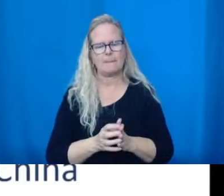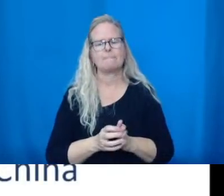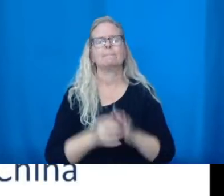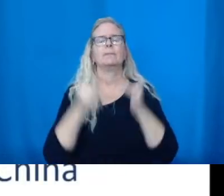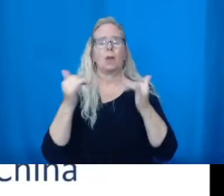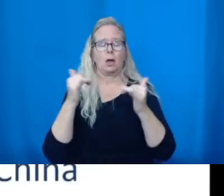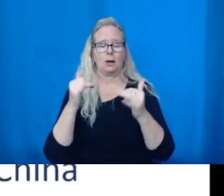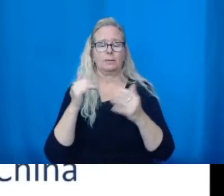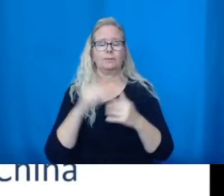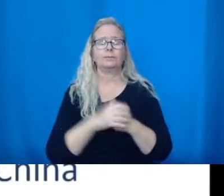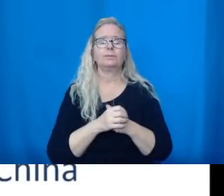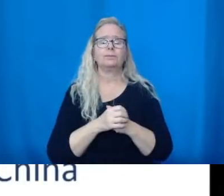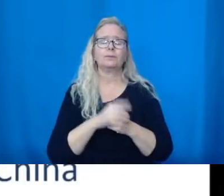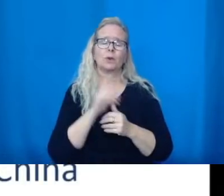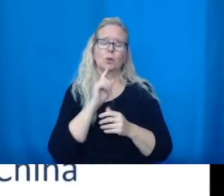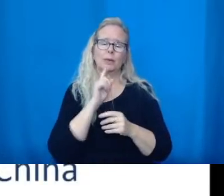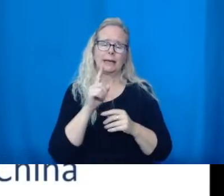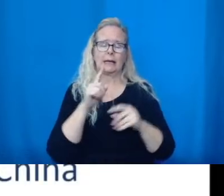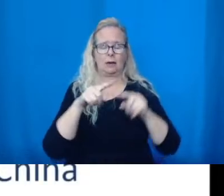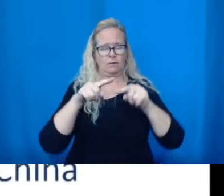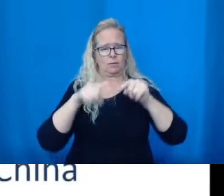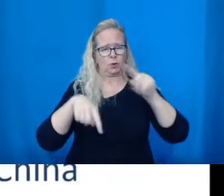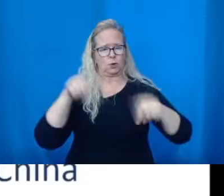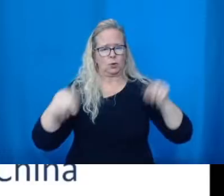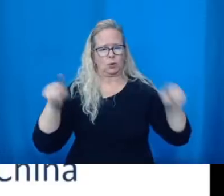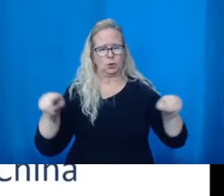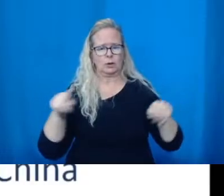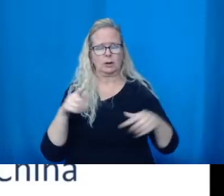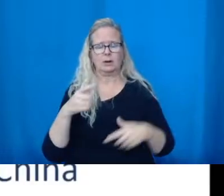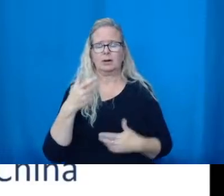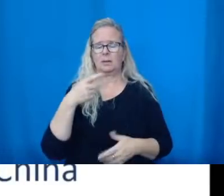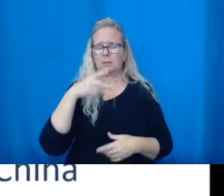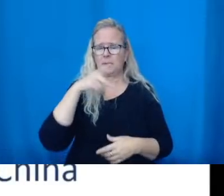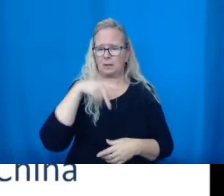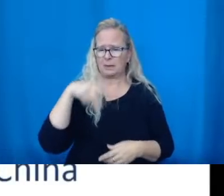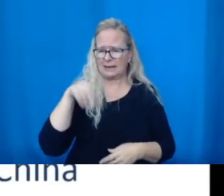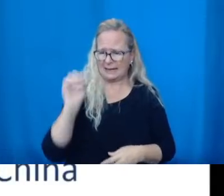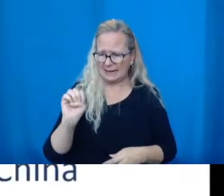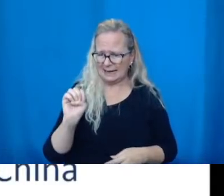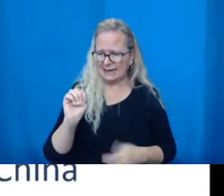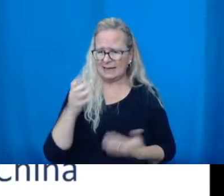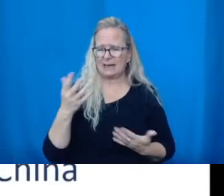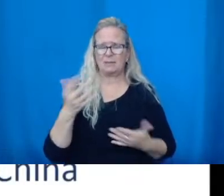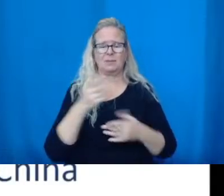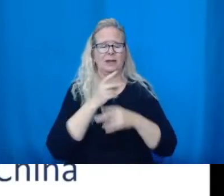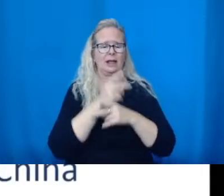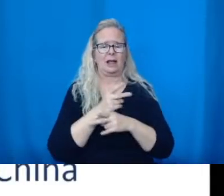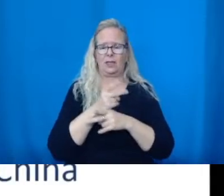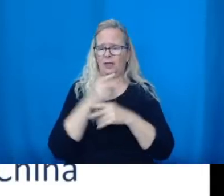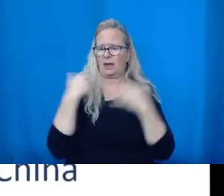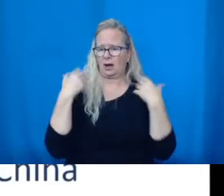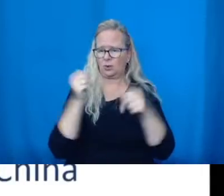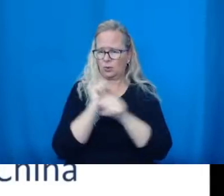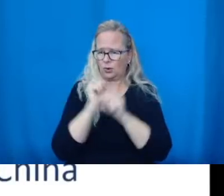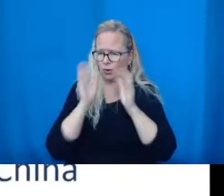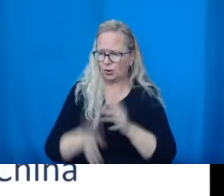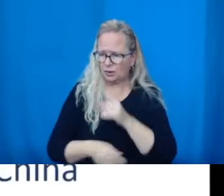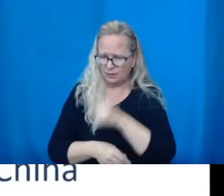patients, depending on the jurisdiction you're located in. So in Alberta here, the default precautions are actually contact and